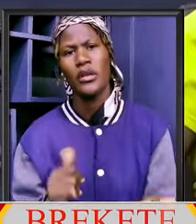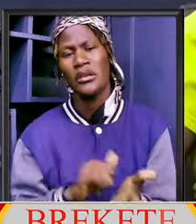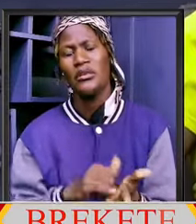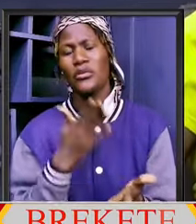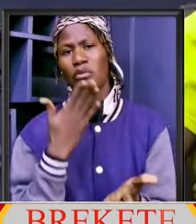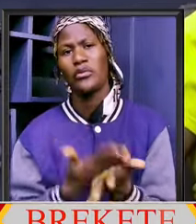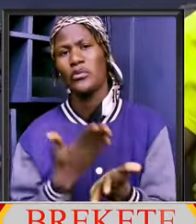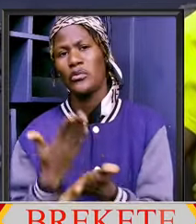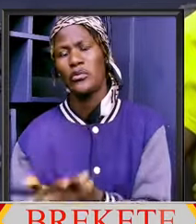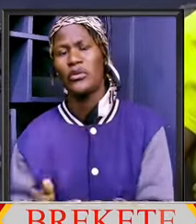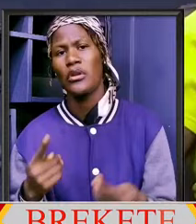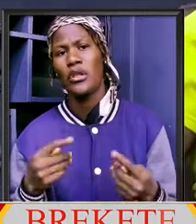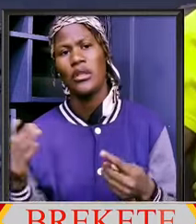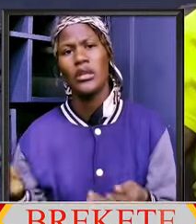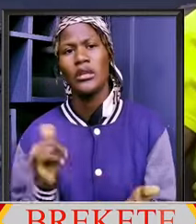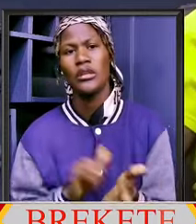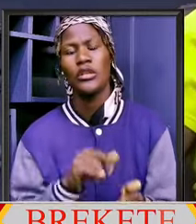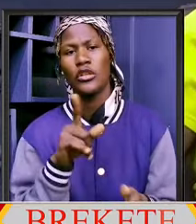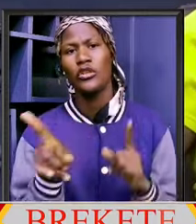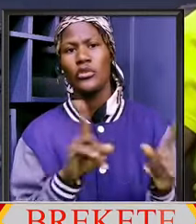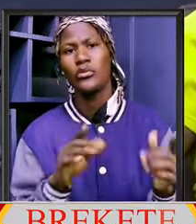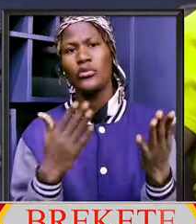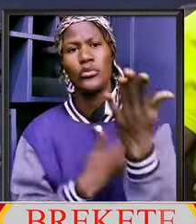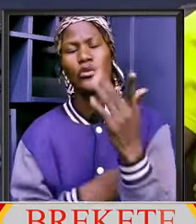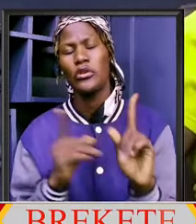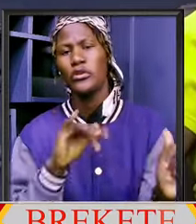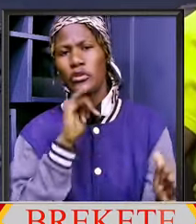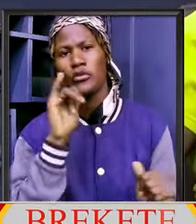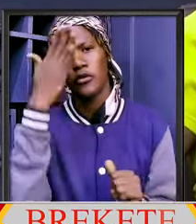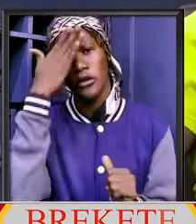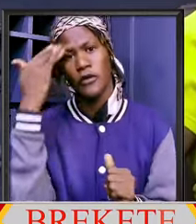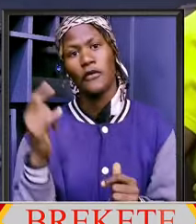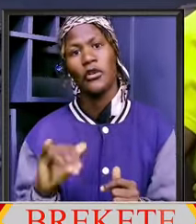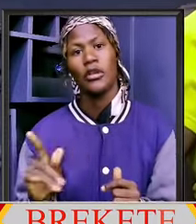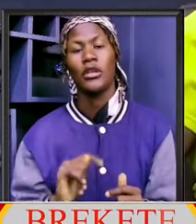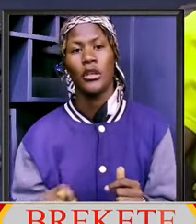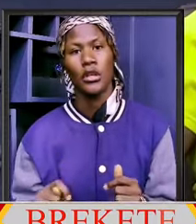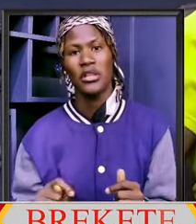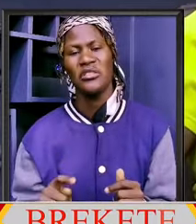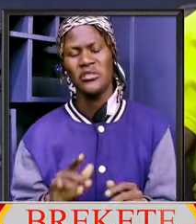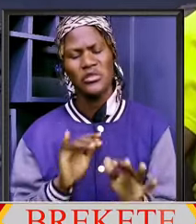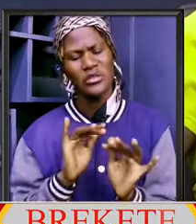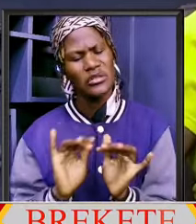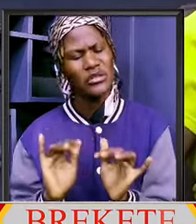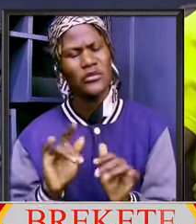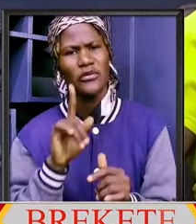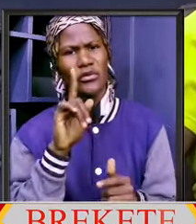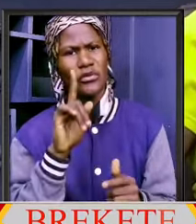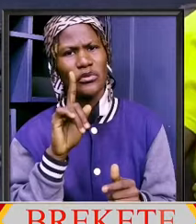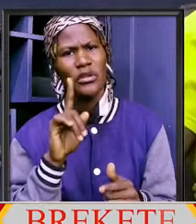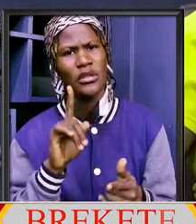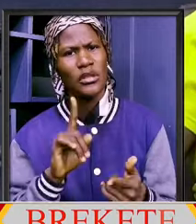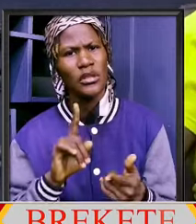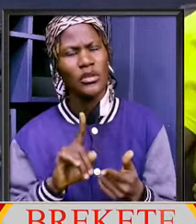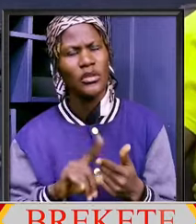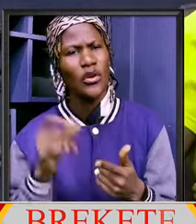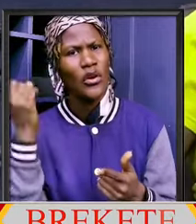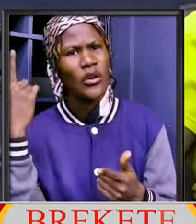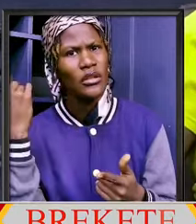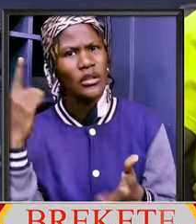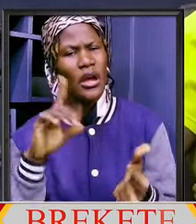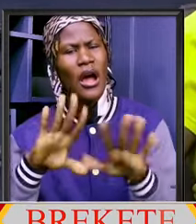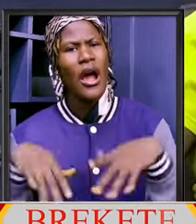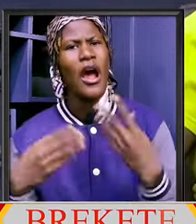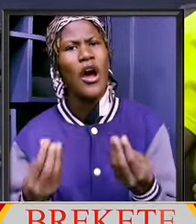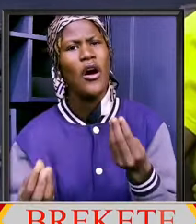where you do, God no forget them. Yes, sir. It just allow make you understand how some people they behave.